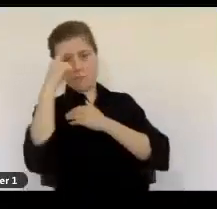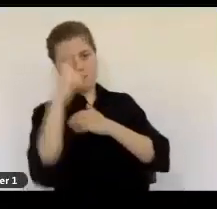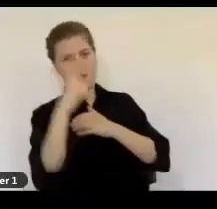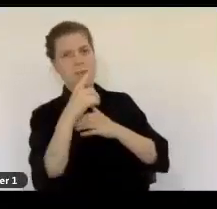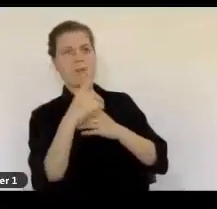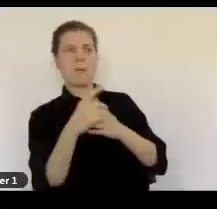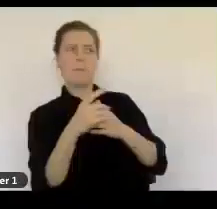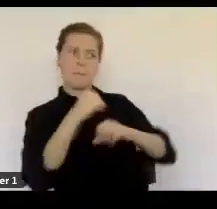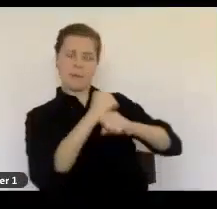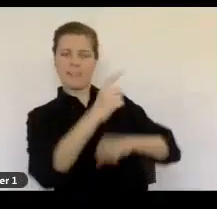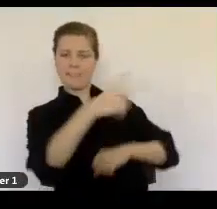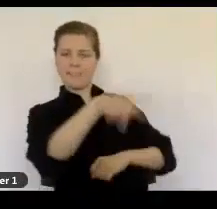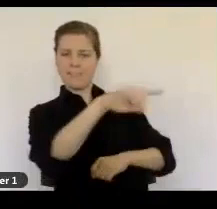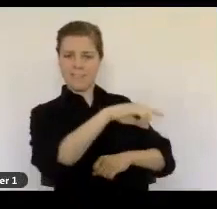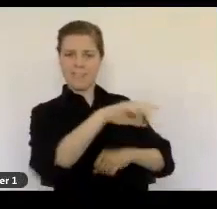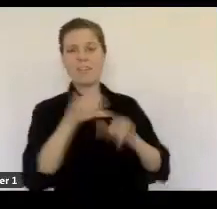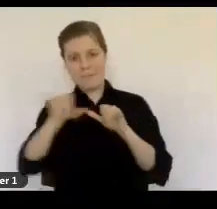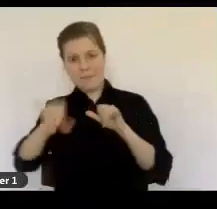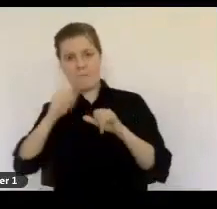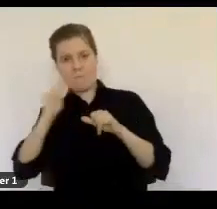have a duty to make sure that we protect them.